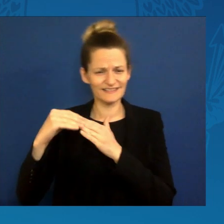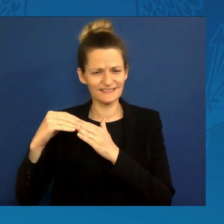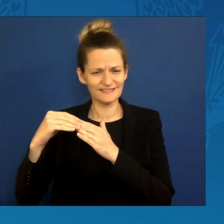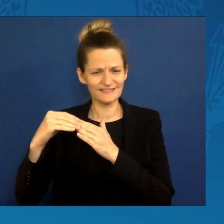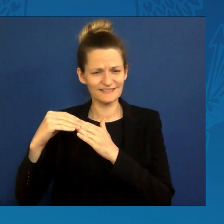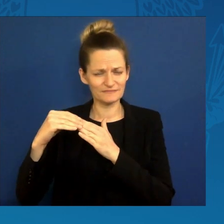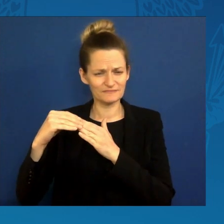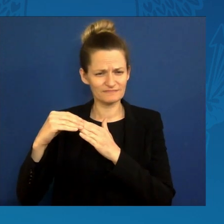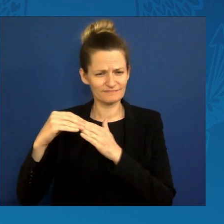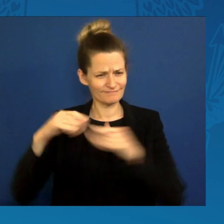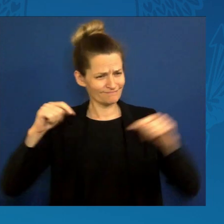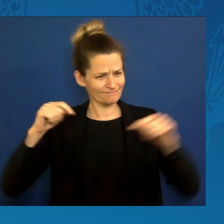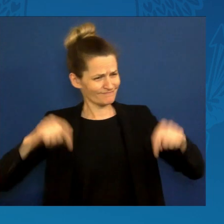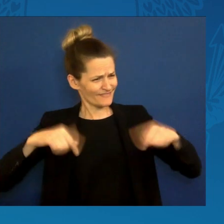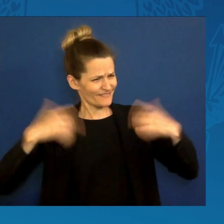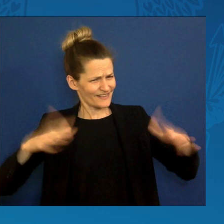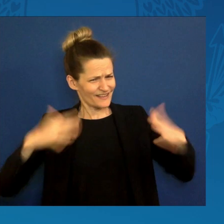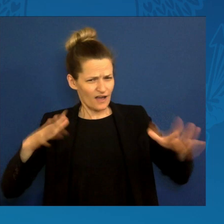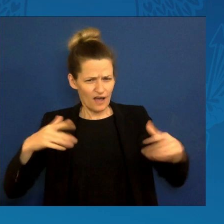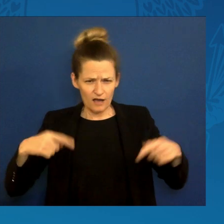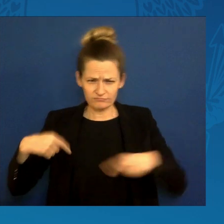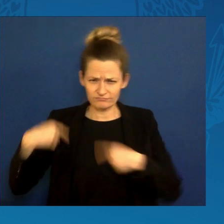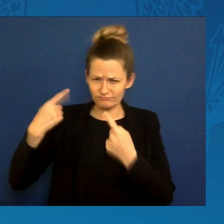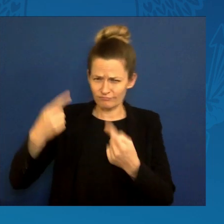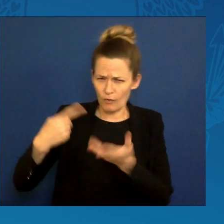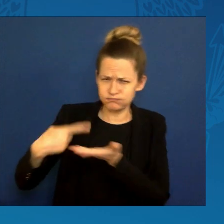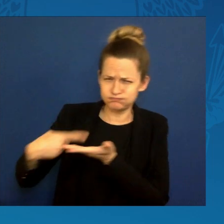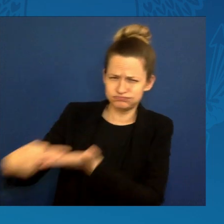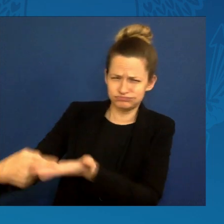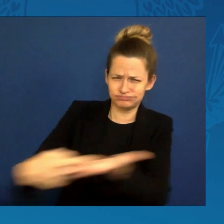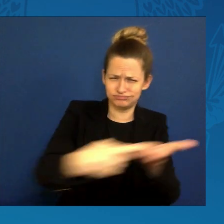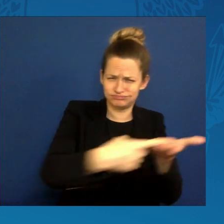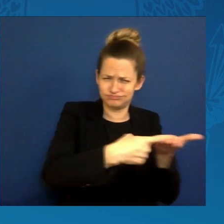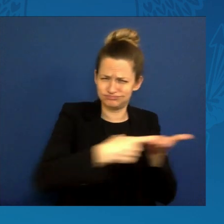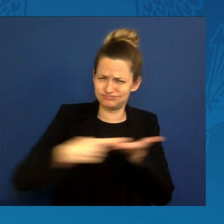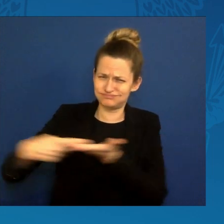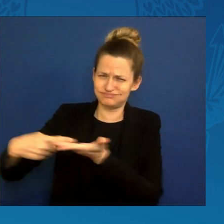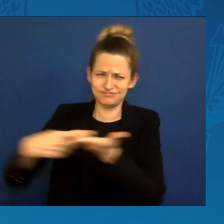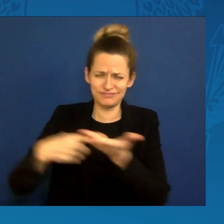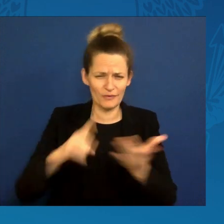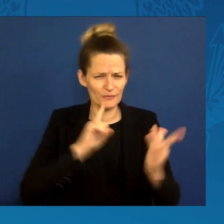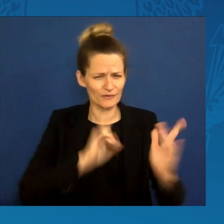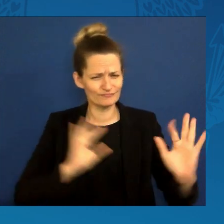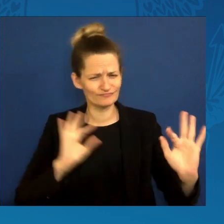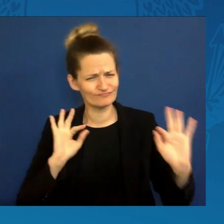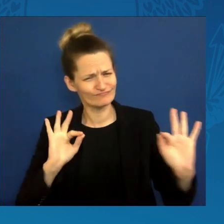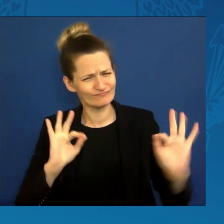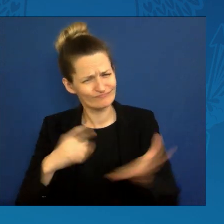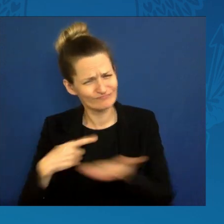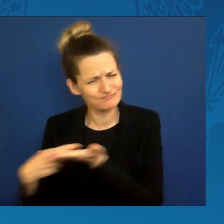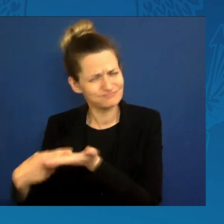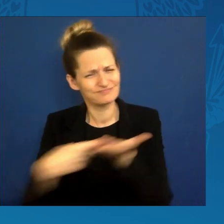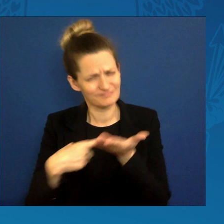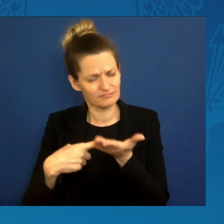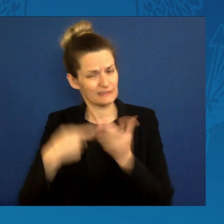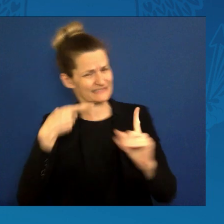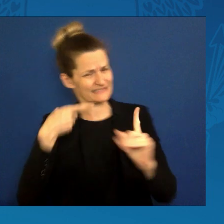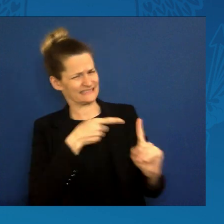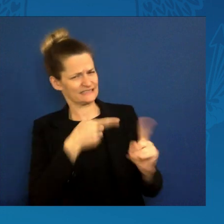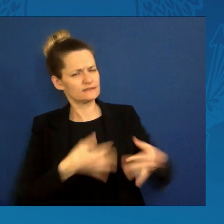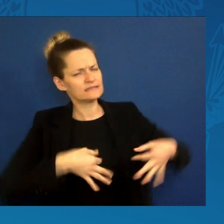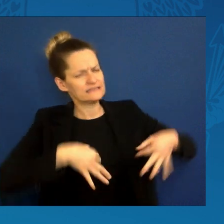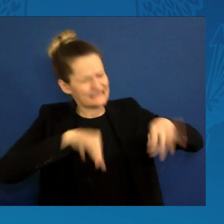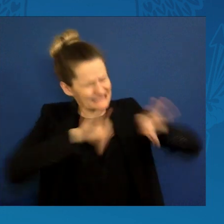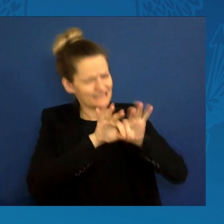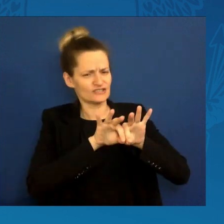morning covering very important issues that are part of our collective goals of working together, and